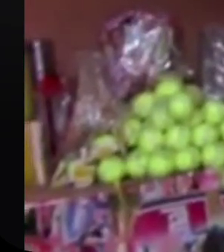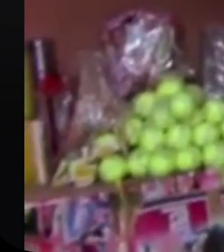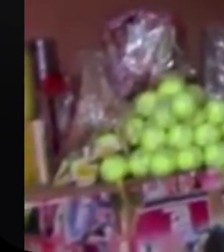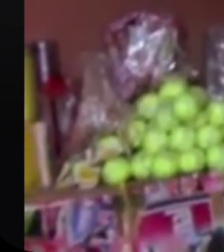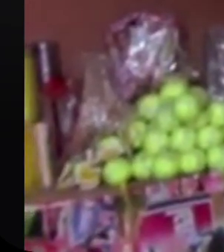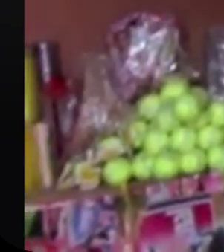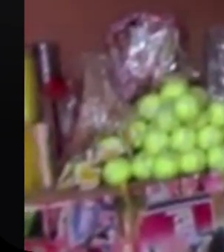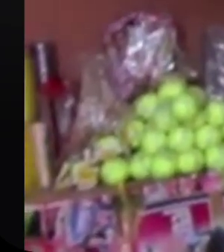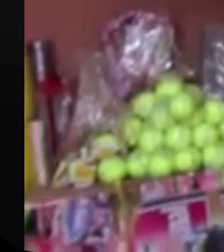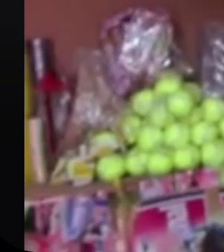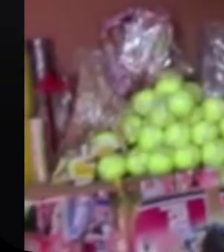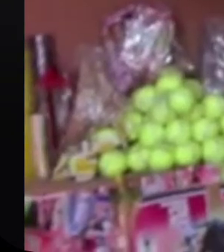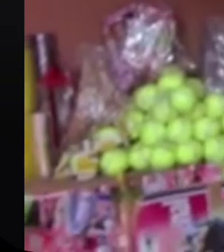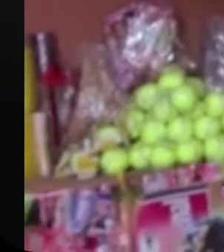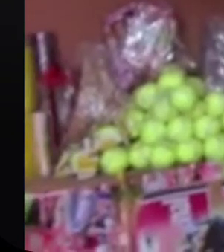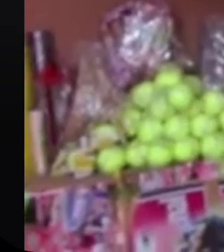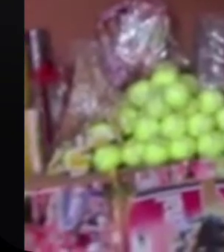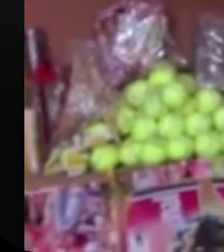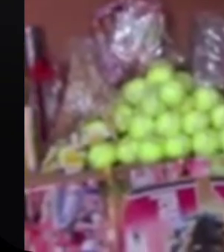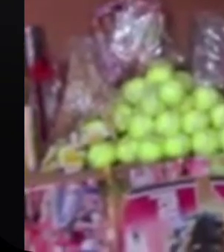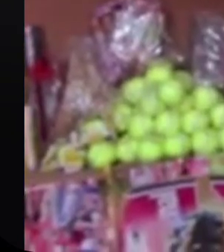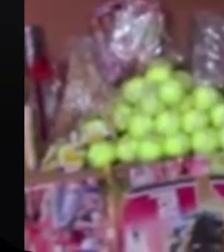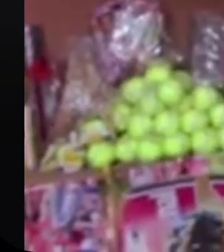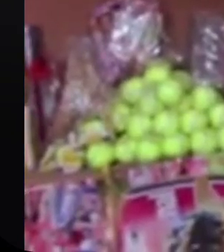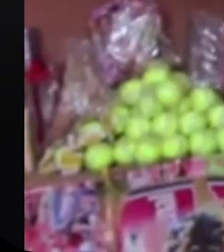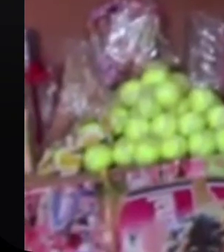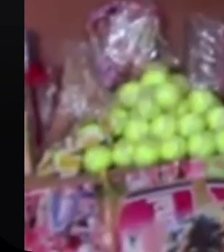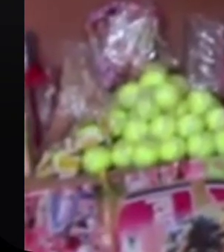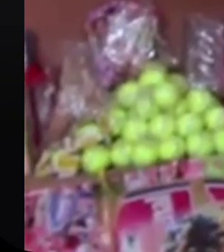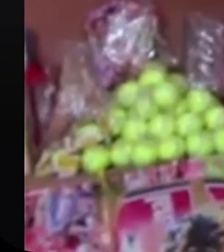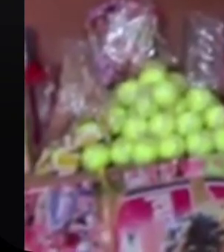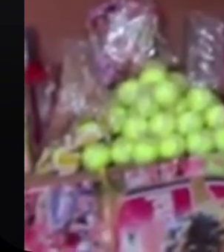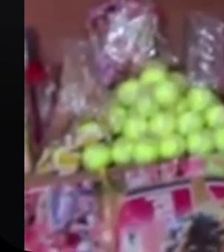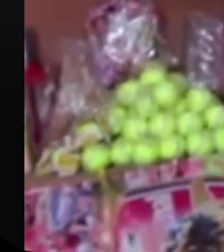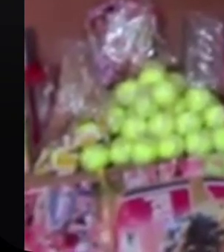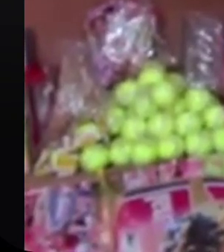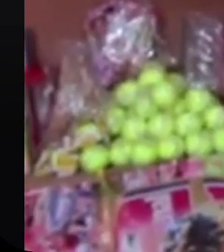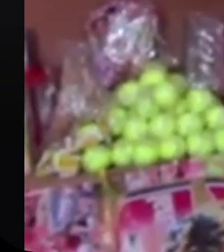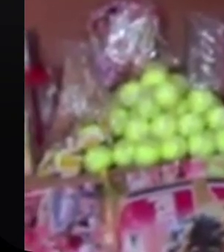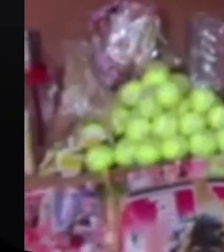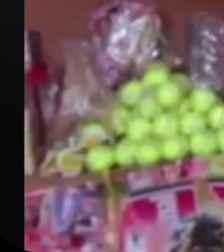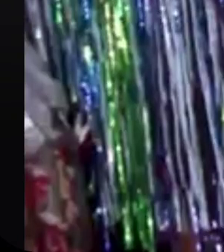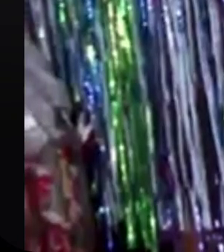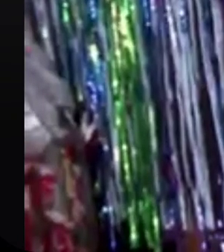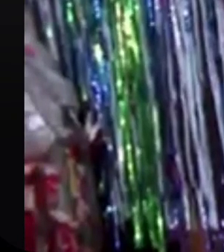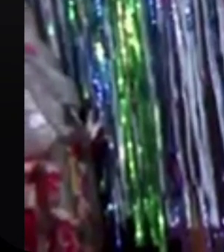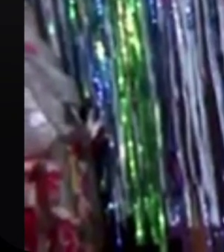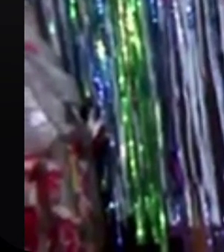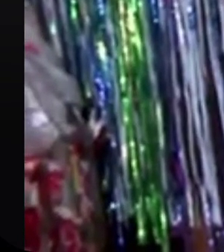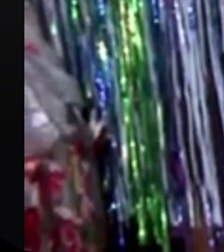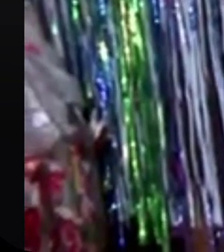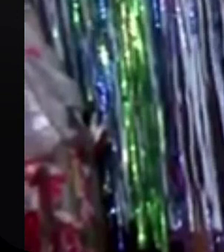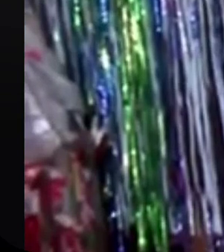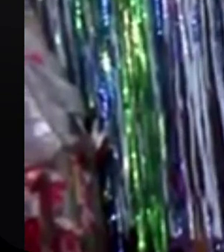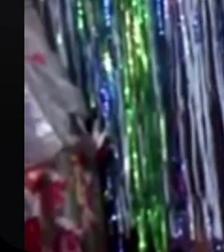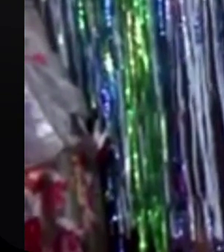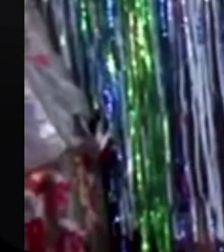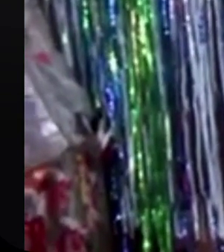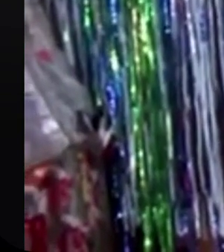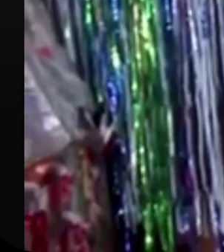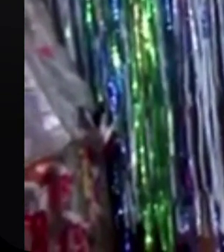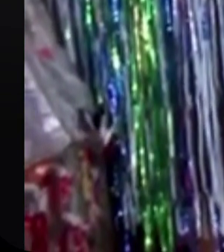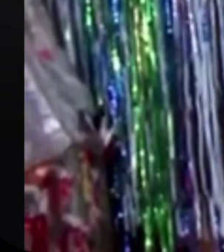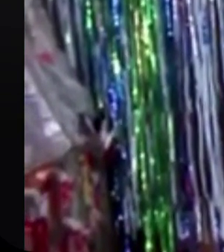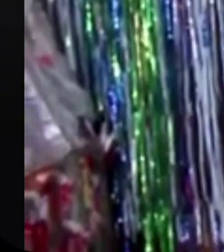name Musa Kagbo. Ade Bamo Eluma. So the law they waiting in a Salone, you need for change them, for let all man get